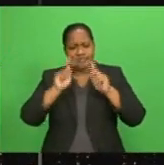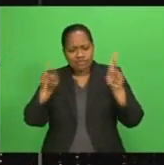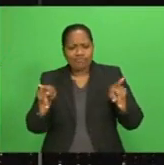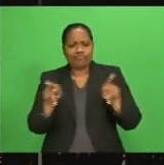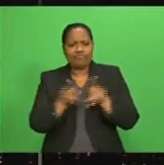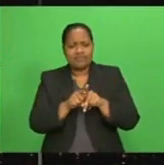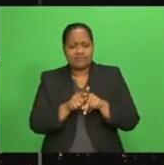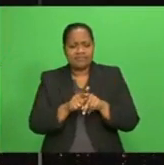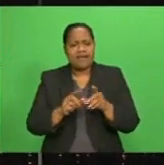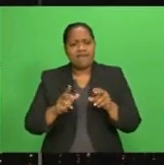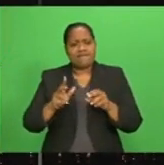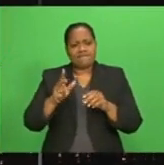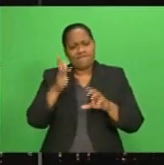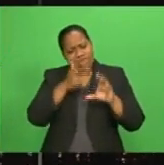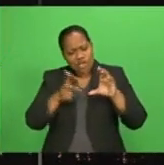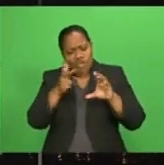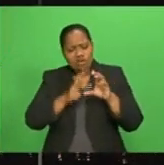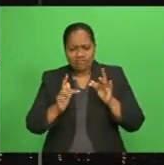to email